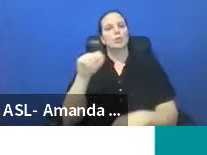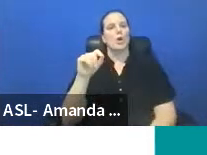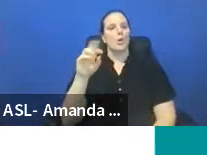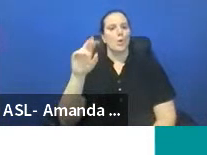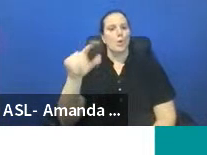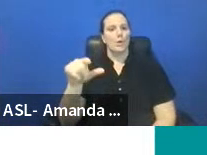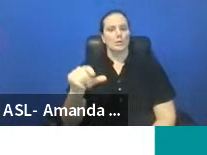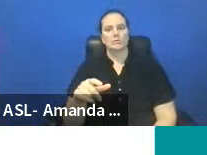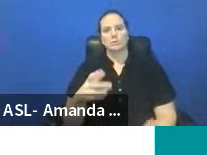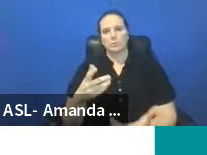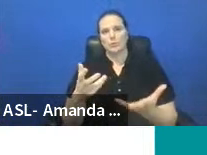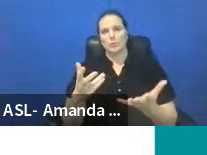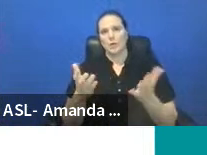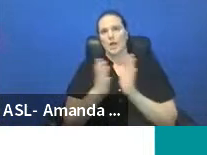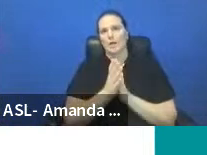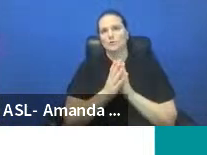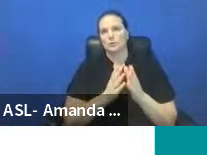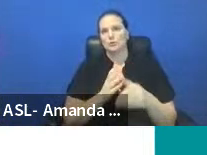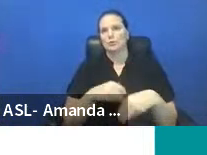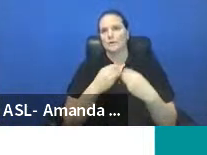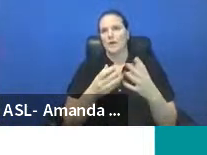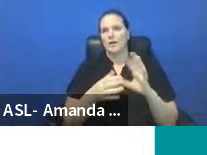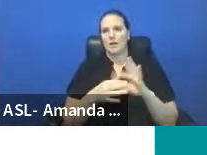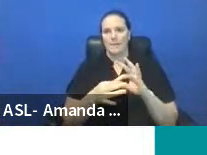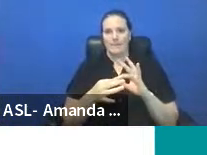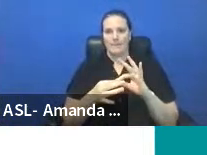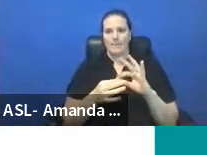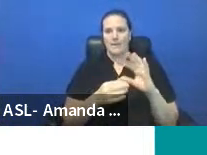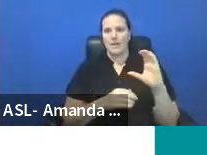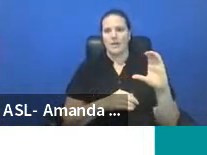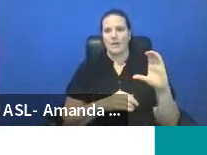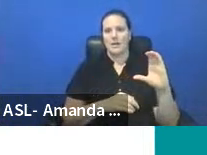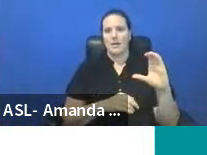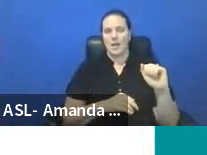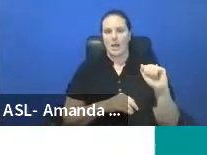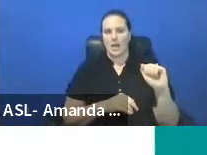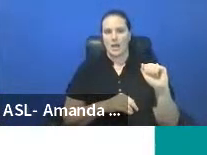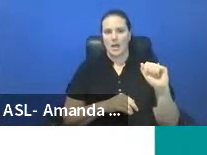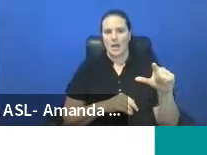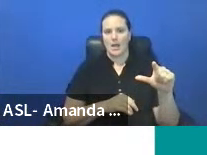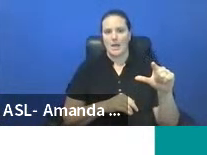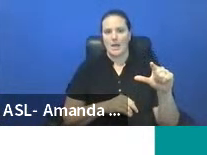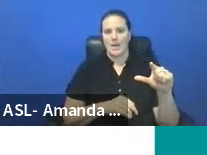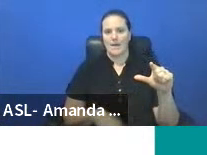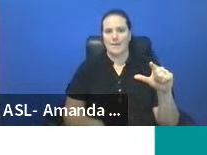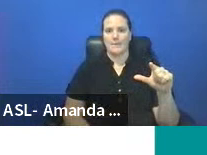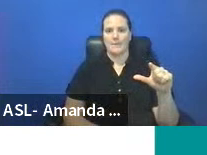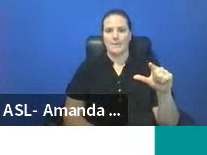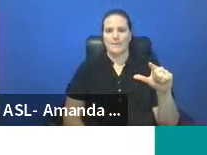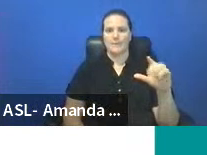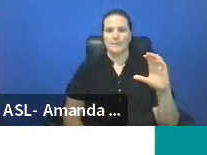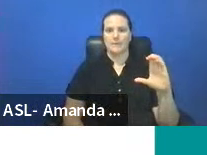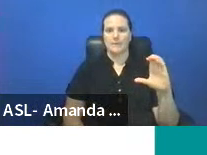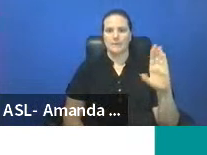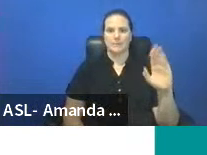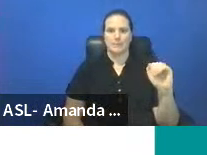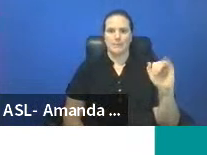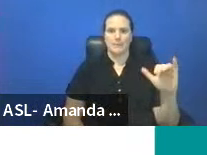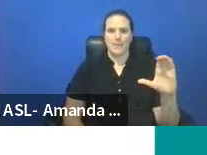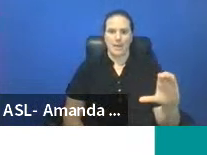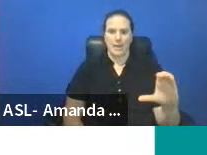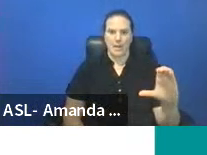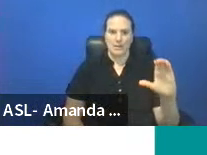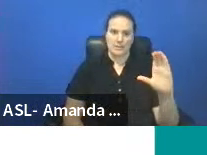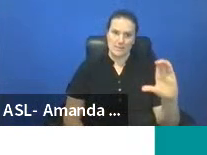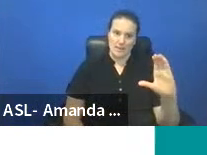Actually, we would ask you to provide comments to the CAG. This actually says CBAG. I think